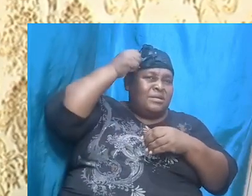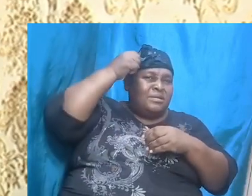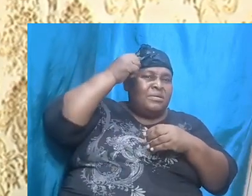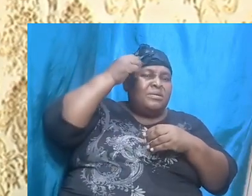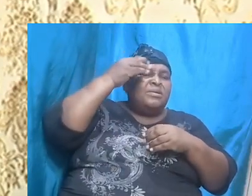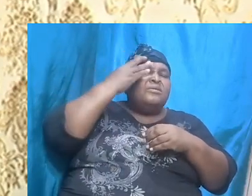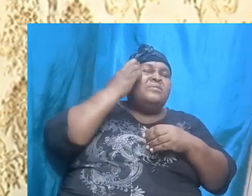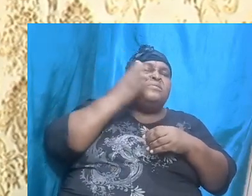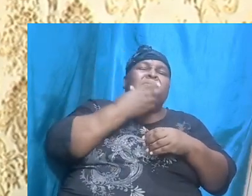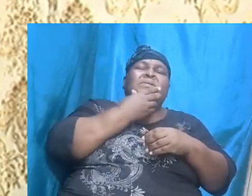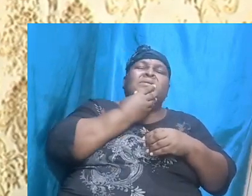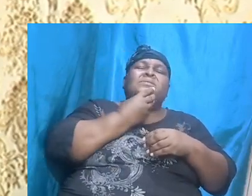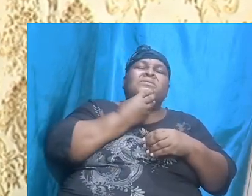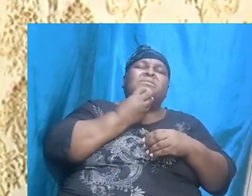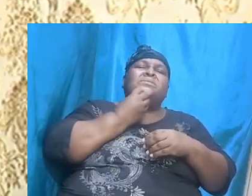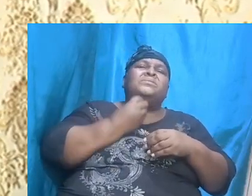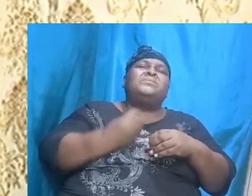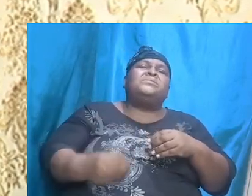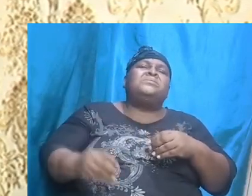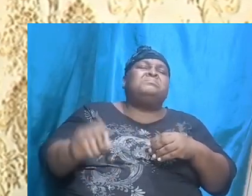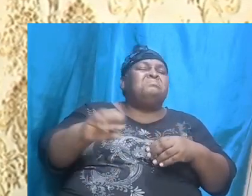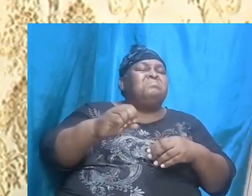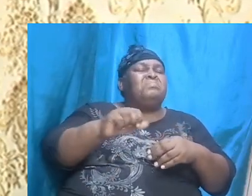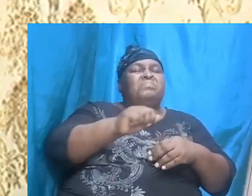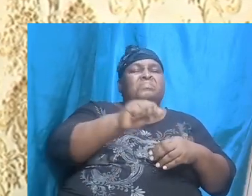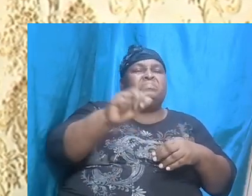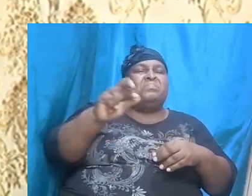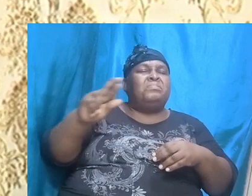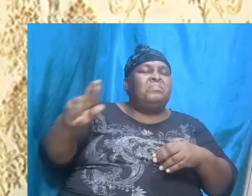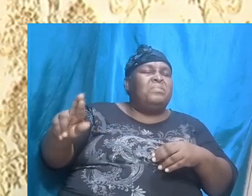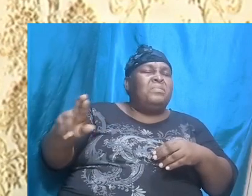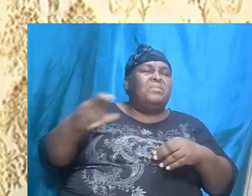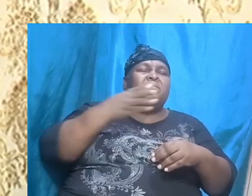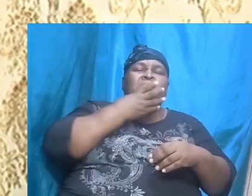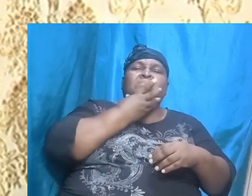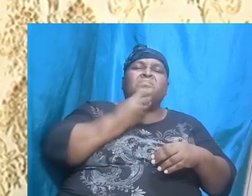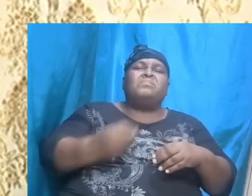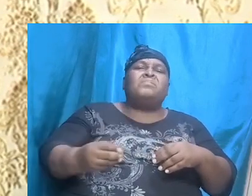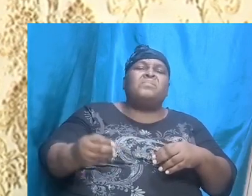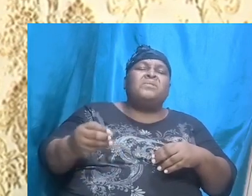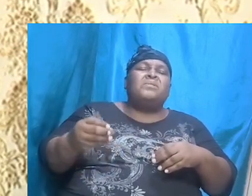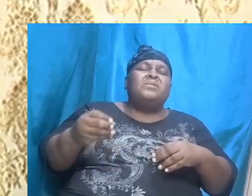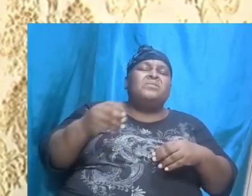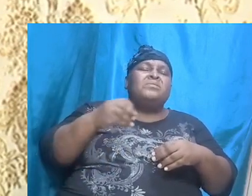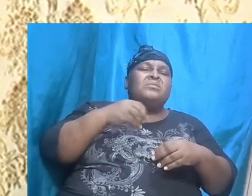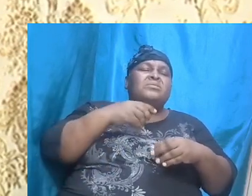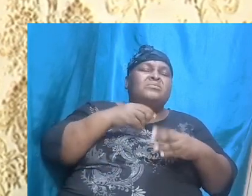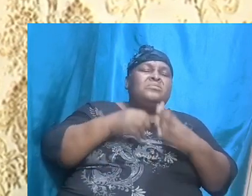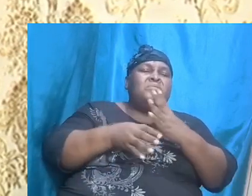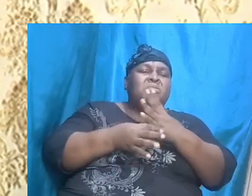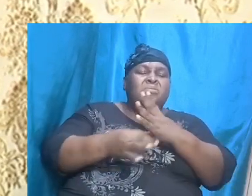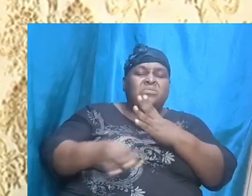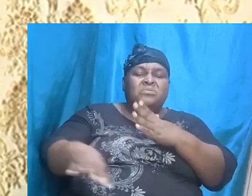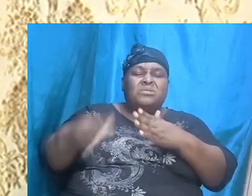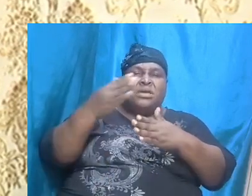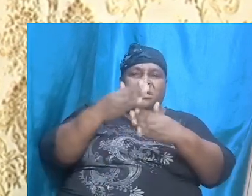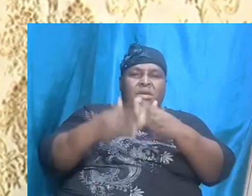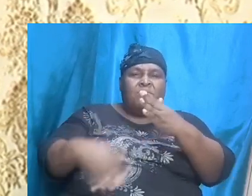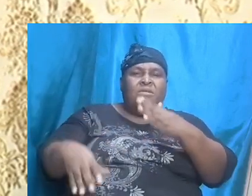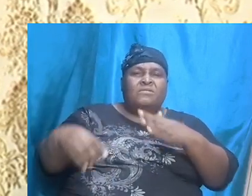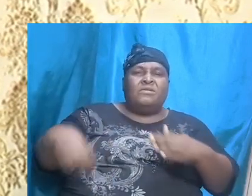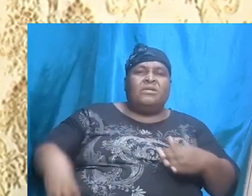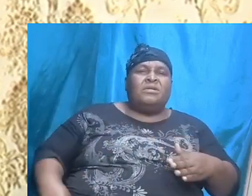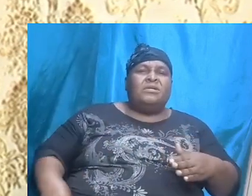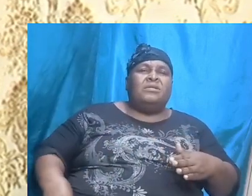beard, even Aaron's beard, that went down to the skirt of his garment," praise God, "as the